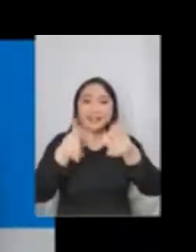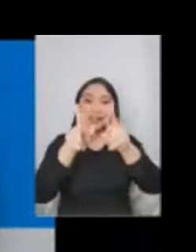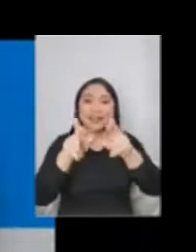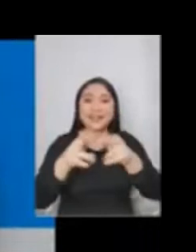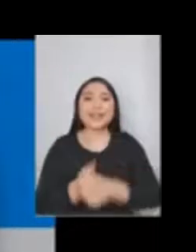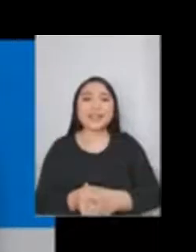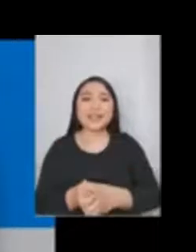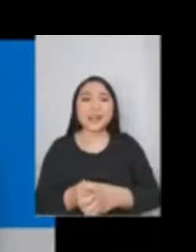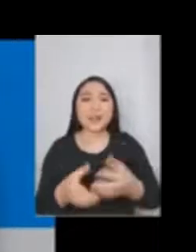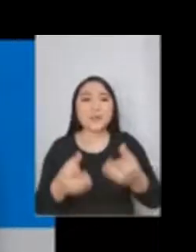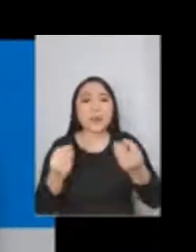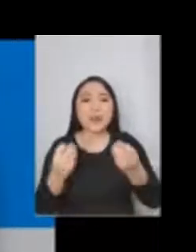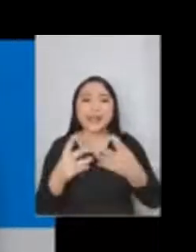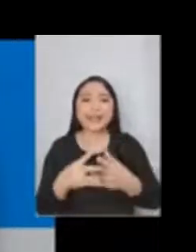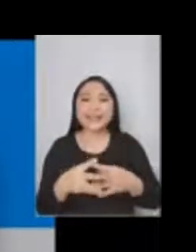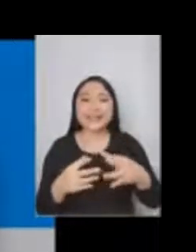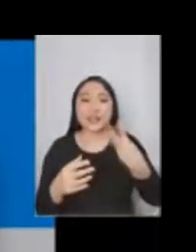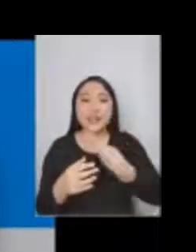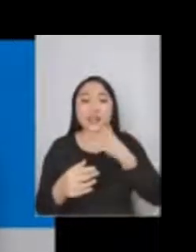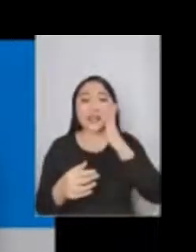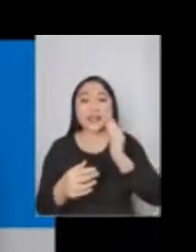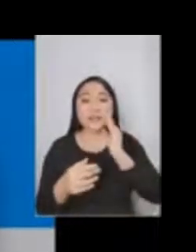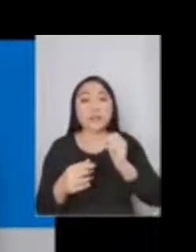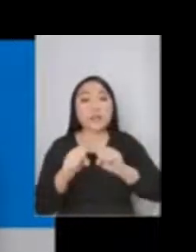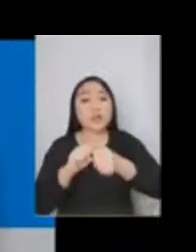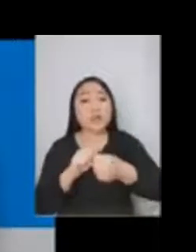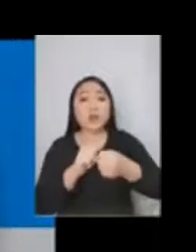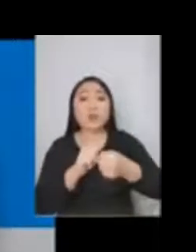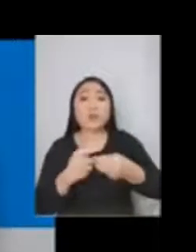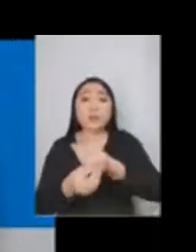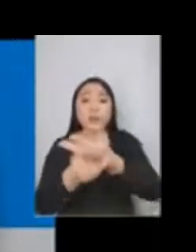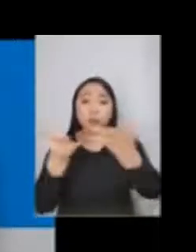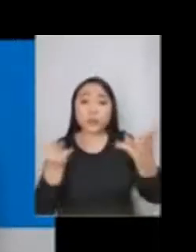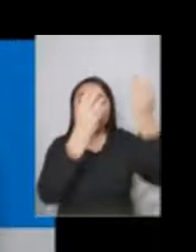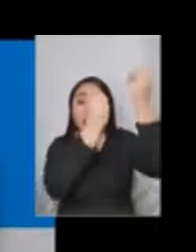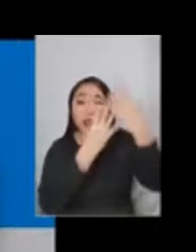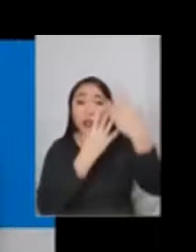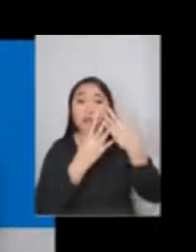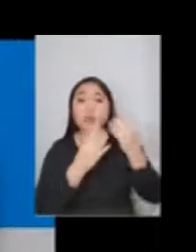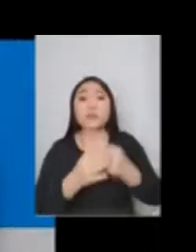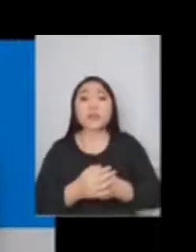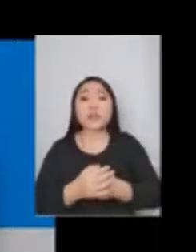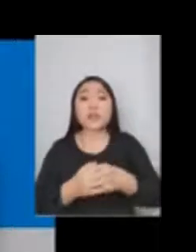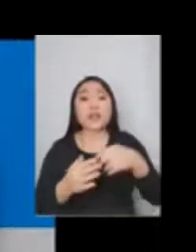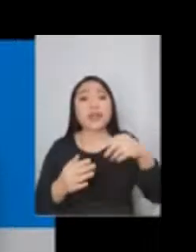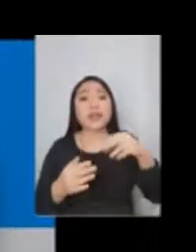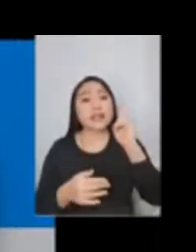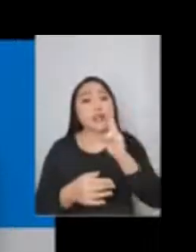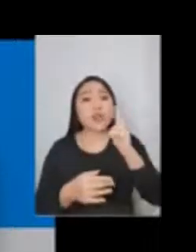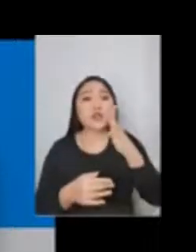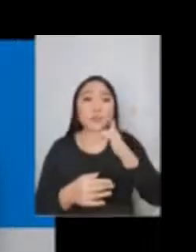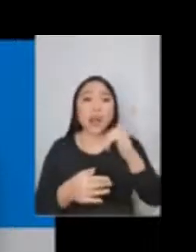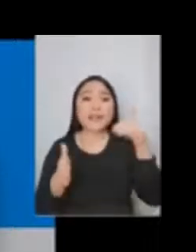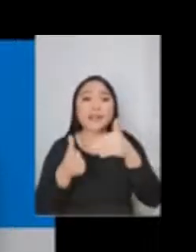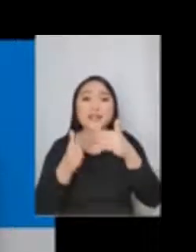So, noong 2015 po, nakakuha tayo or nagawaran na tayo